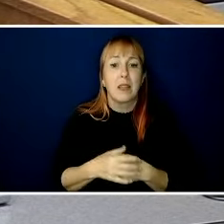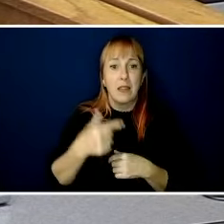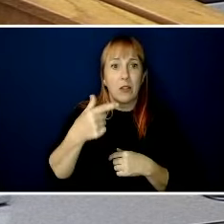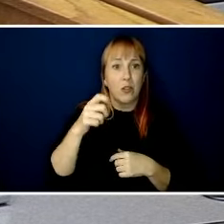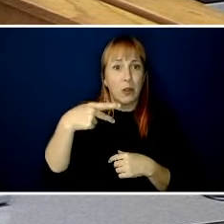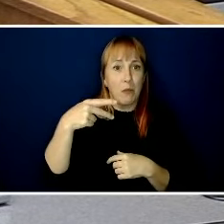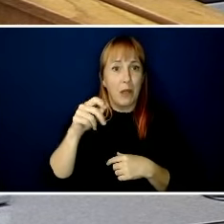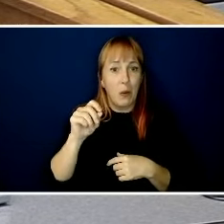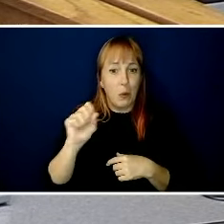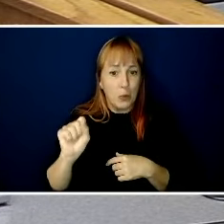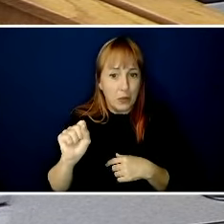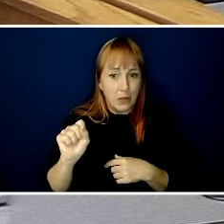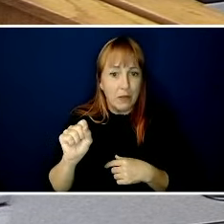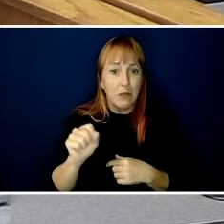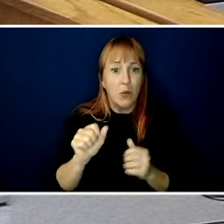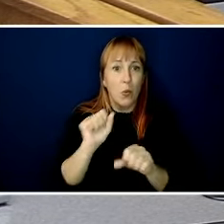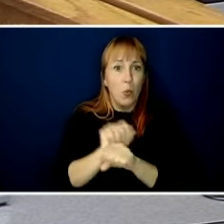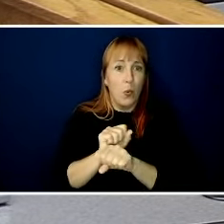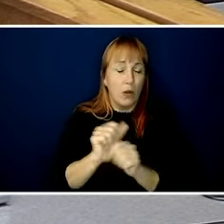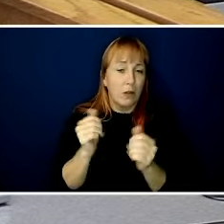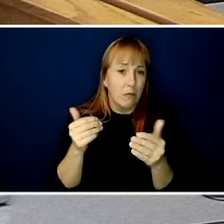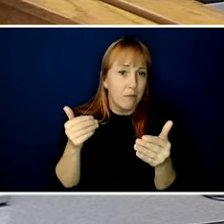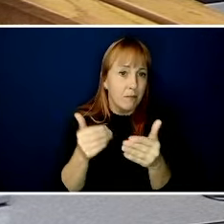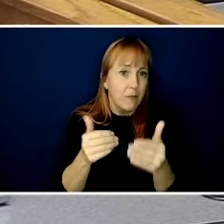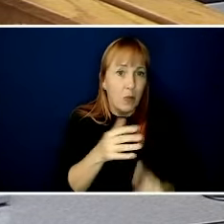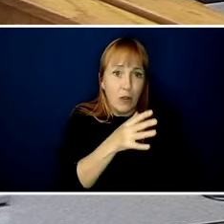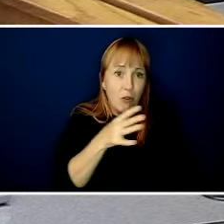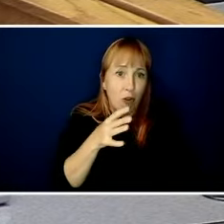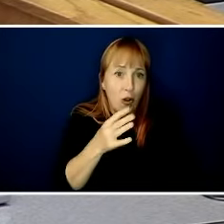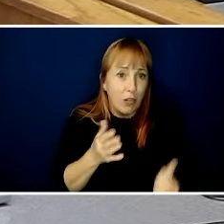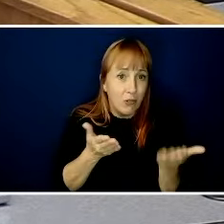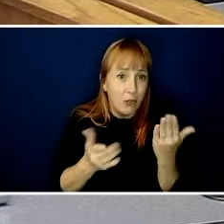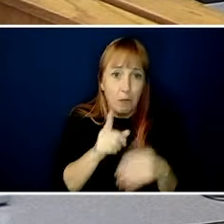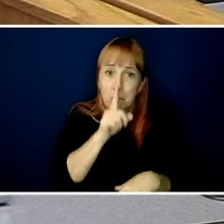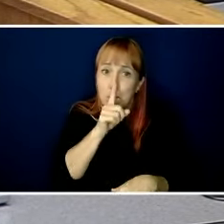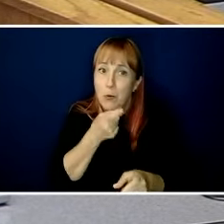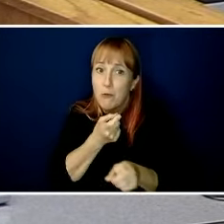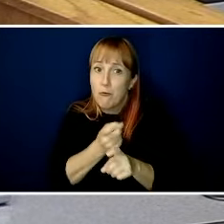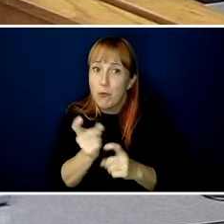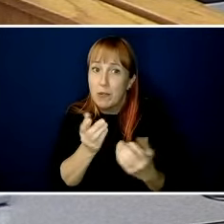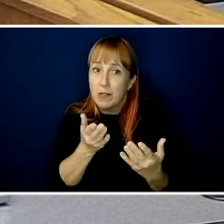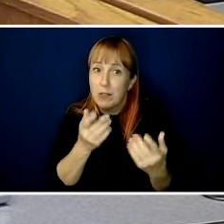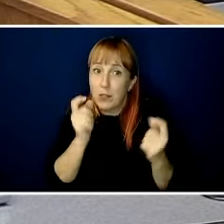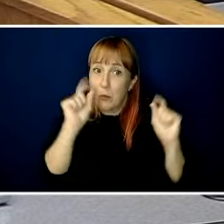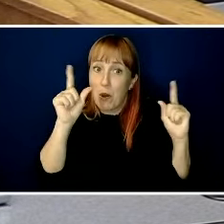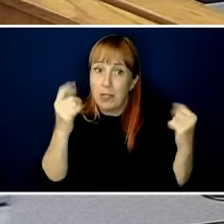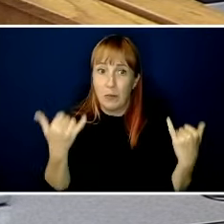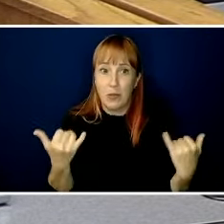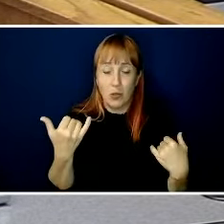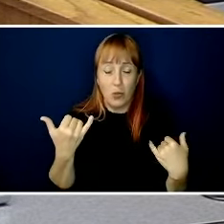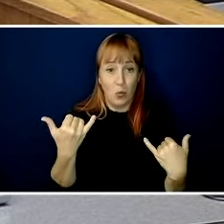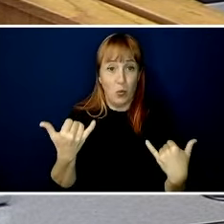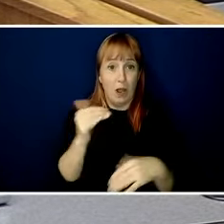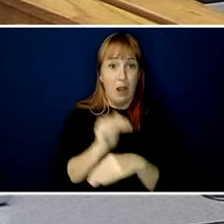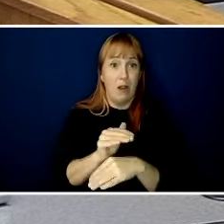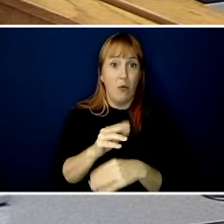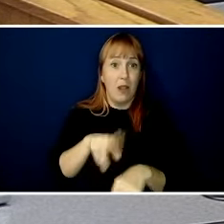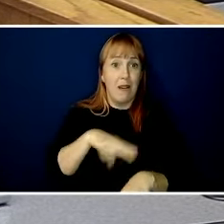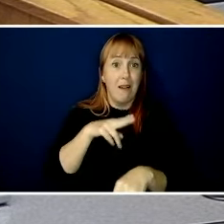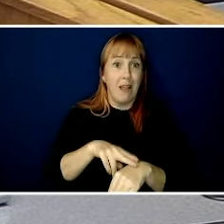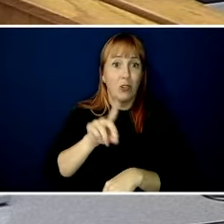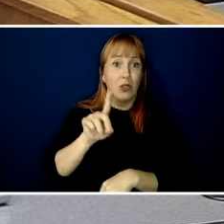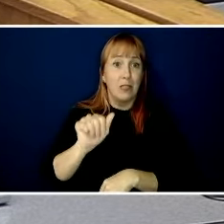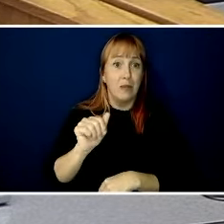Garten Services. And I don't want to ruin a surprise or anything, but there will be a proclamation tonight, National Disability Employment